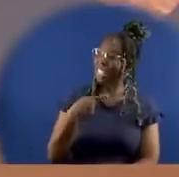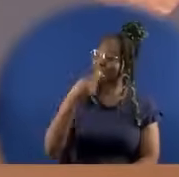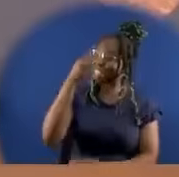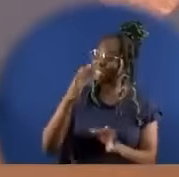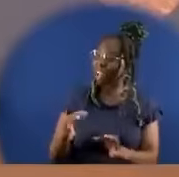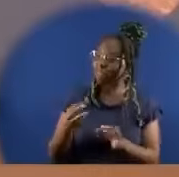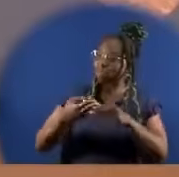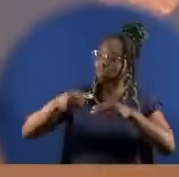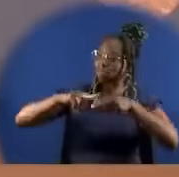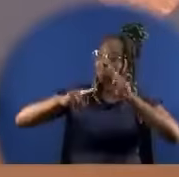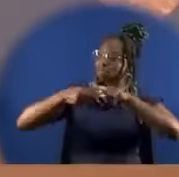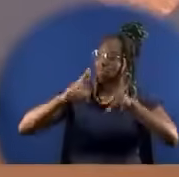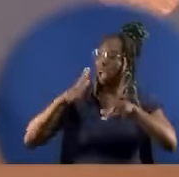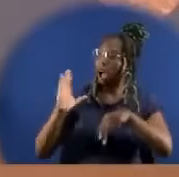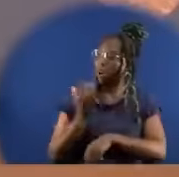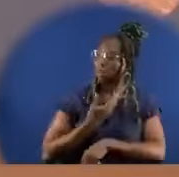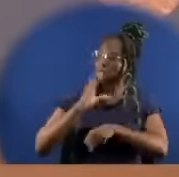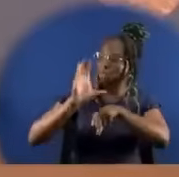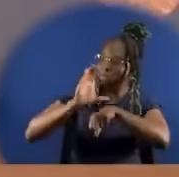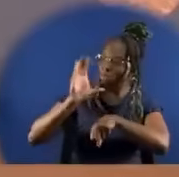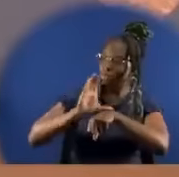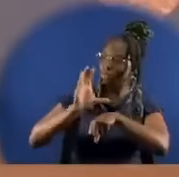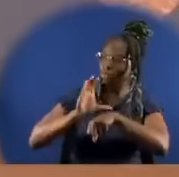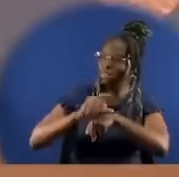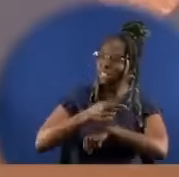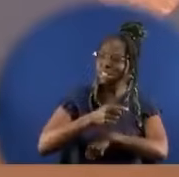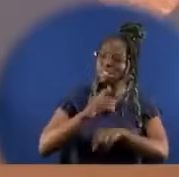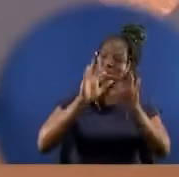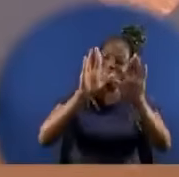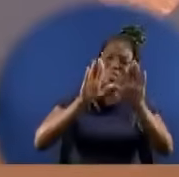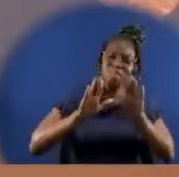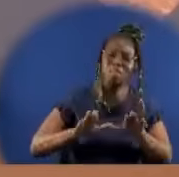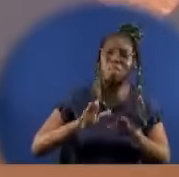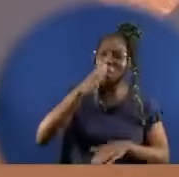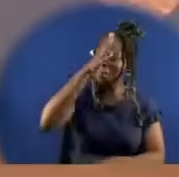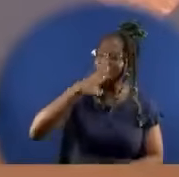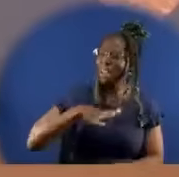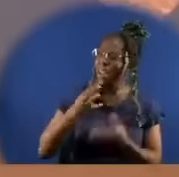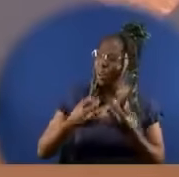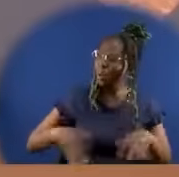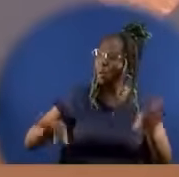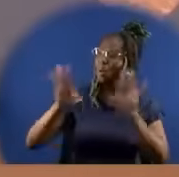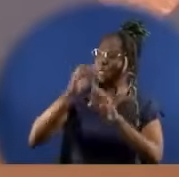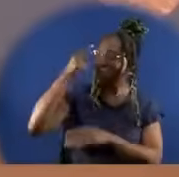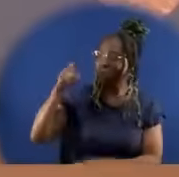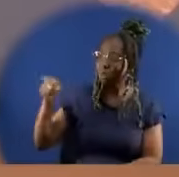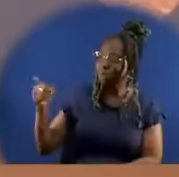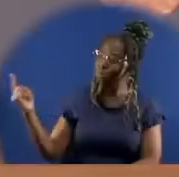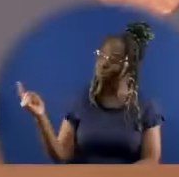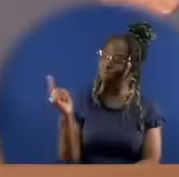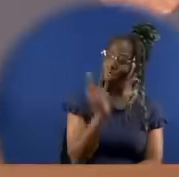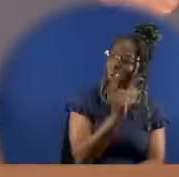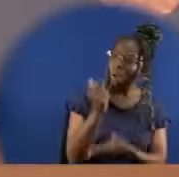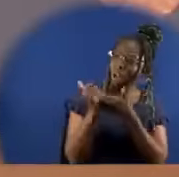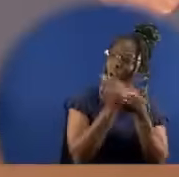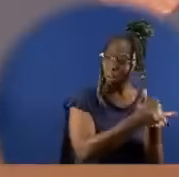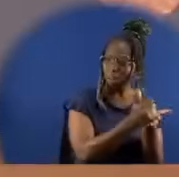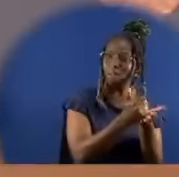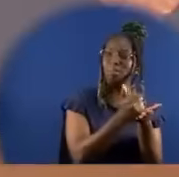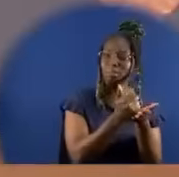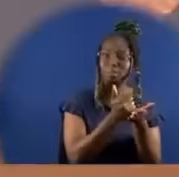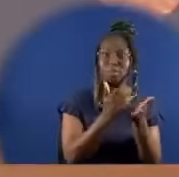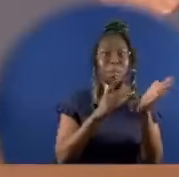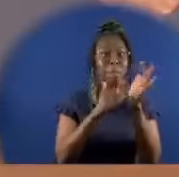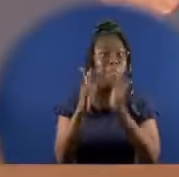built us a synagogue. He's a good man, and he is worthy of you coming to see about him. And your